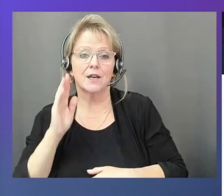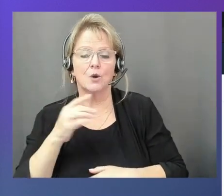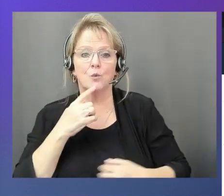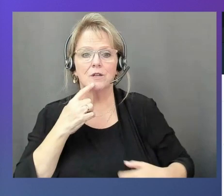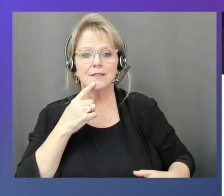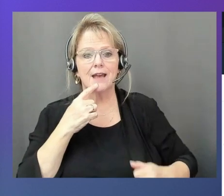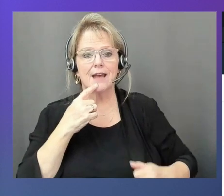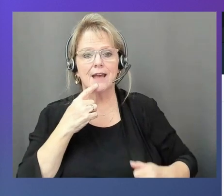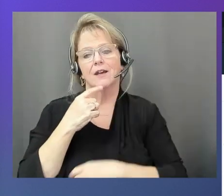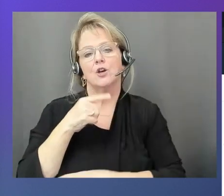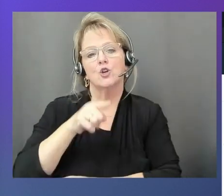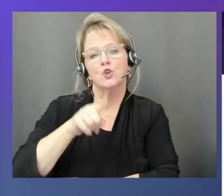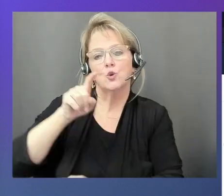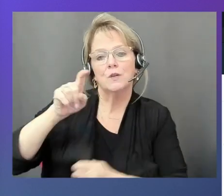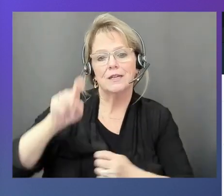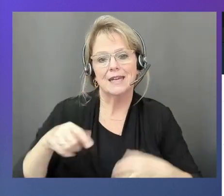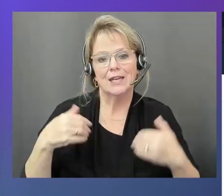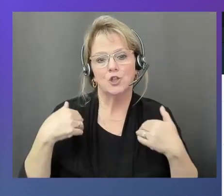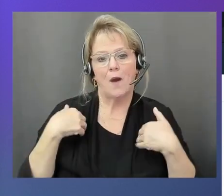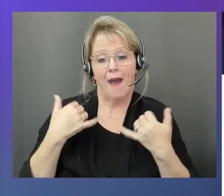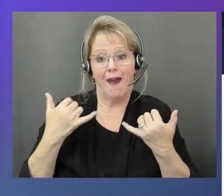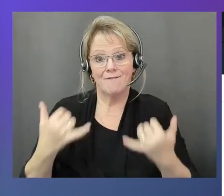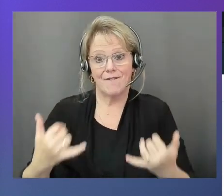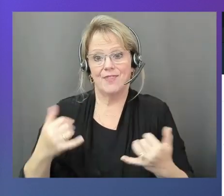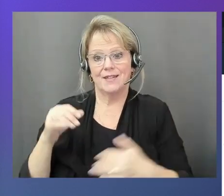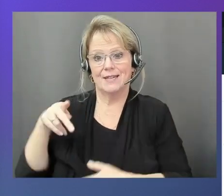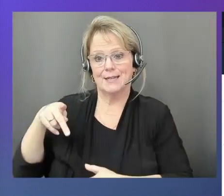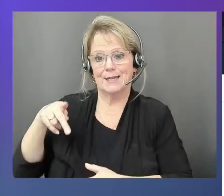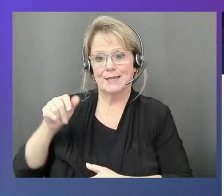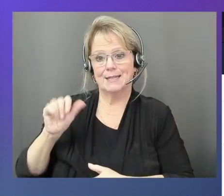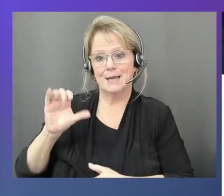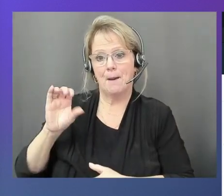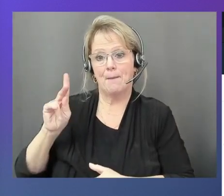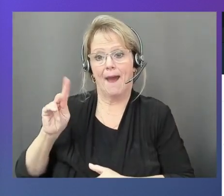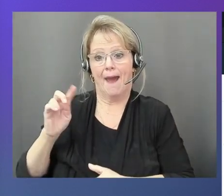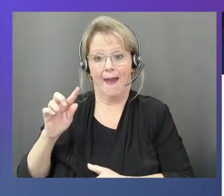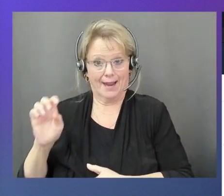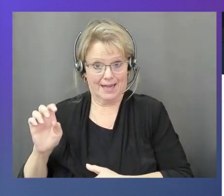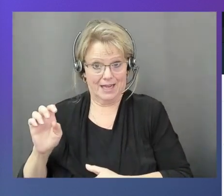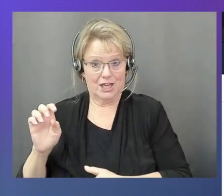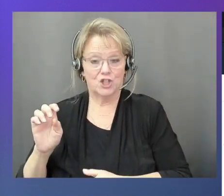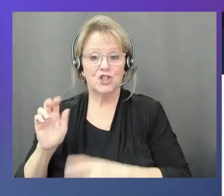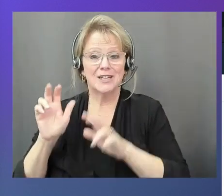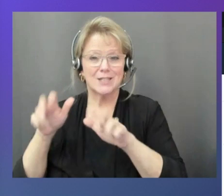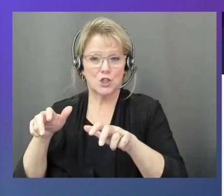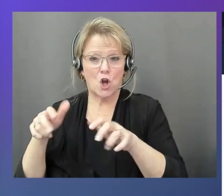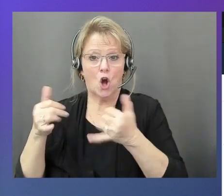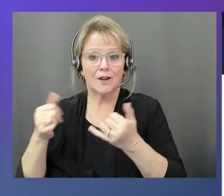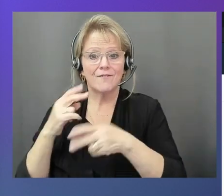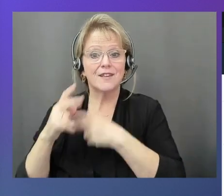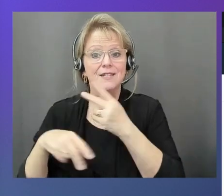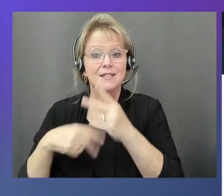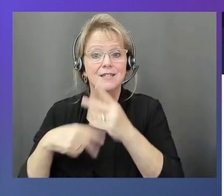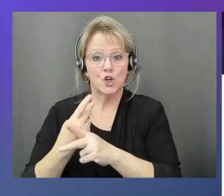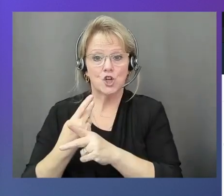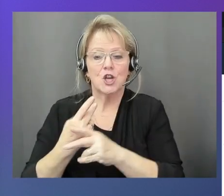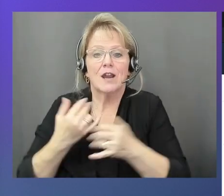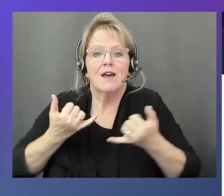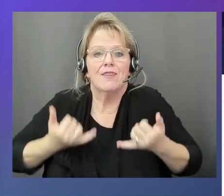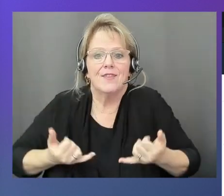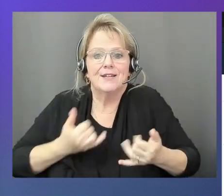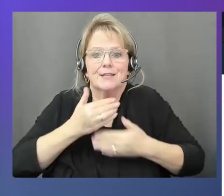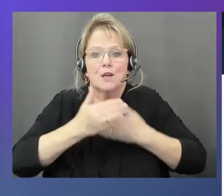to have this package installed of this version, and this process needs to be running. There's all these